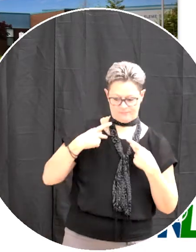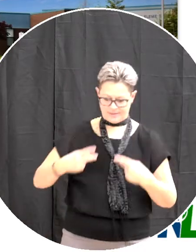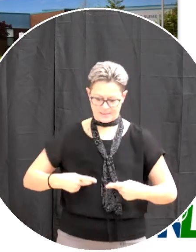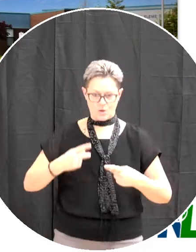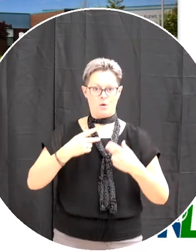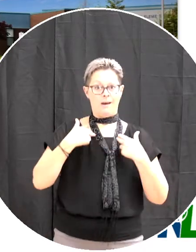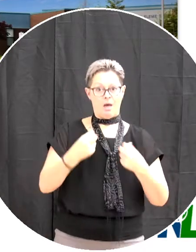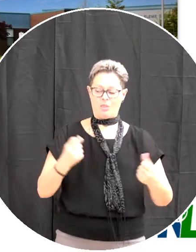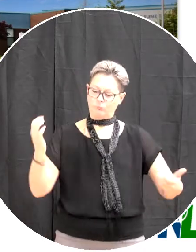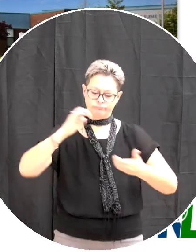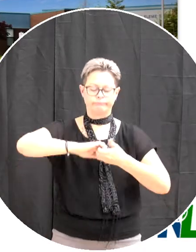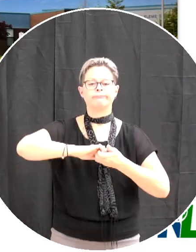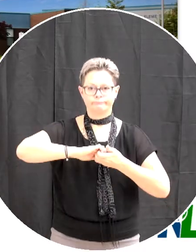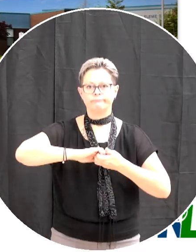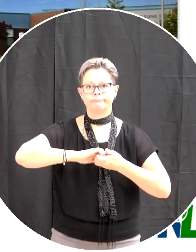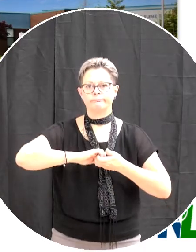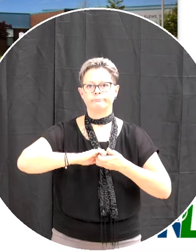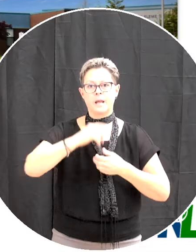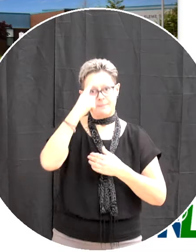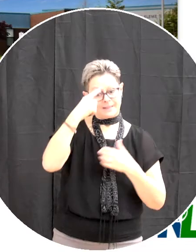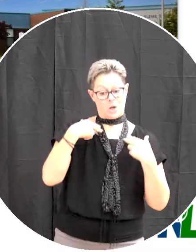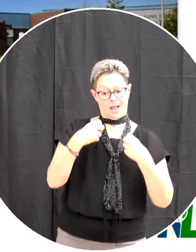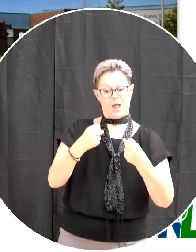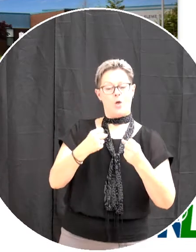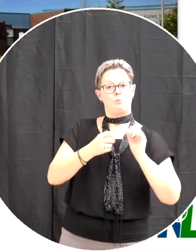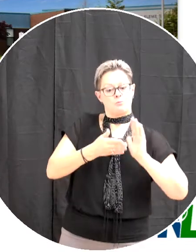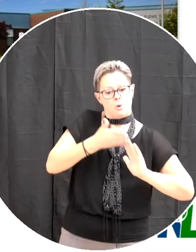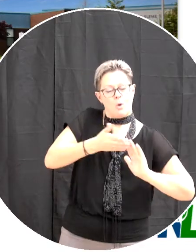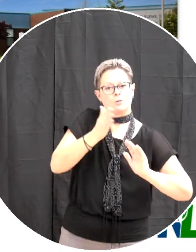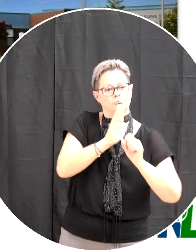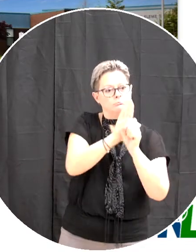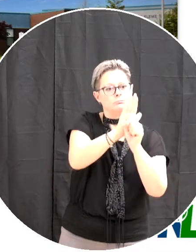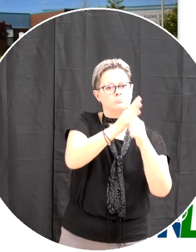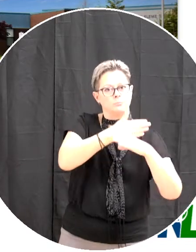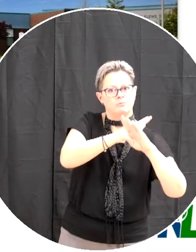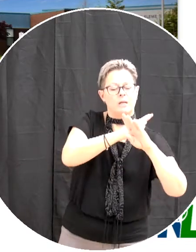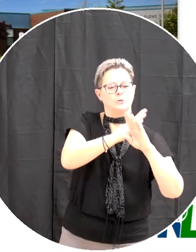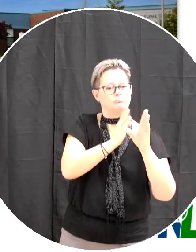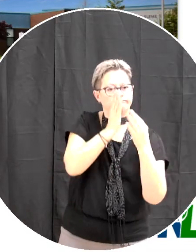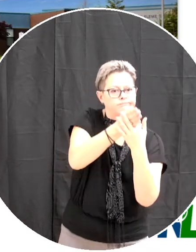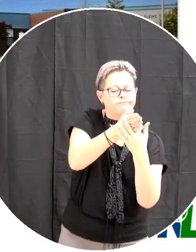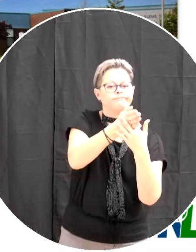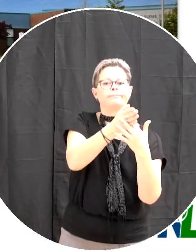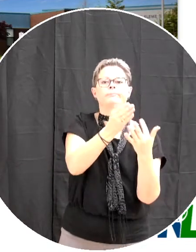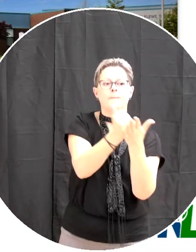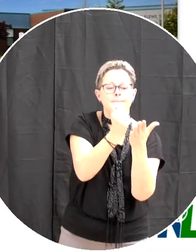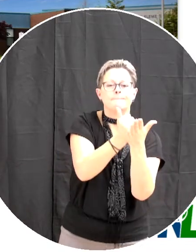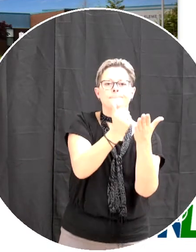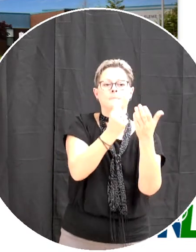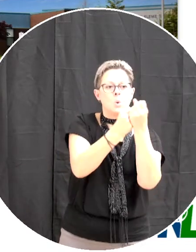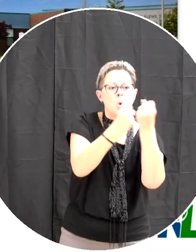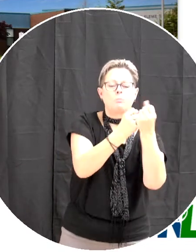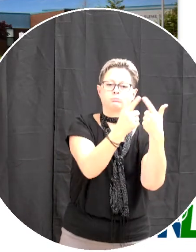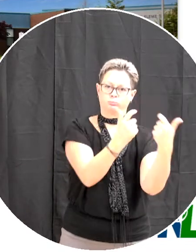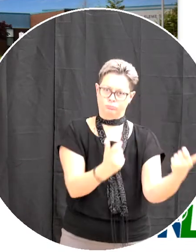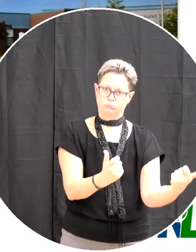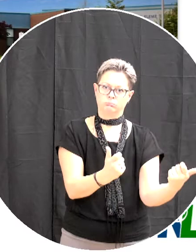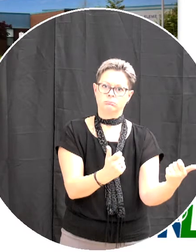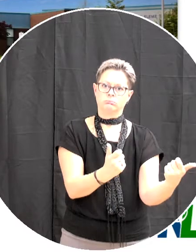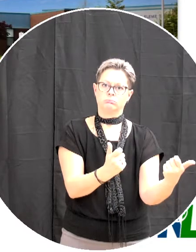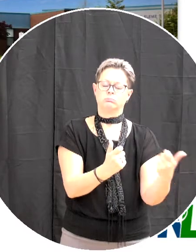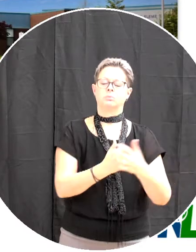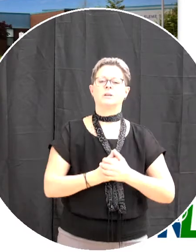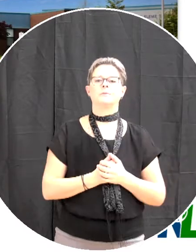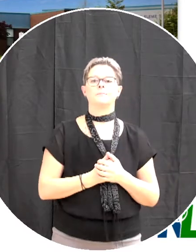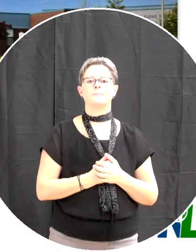includes evidence-based mental health promotion, prevention, and integrated early intervention programs in schools. Quite a bit of